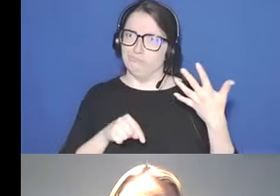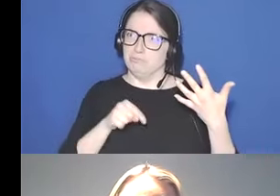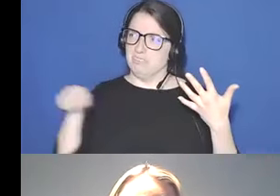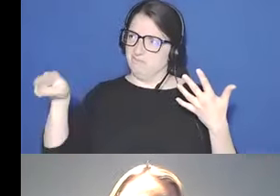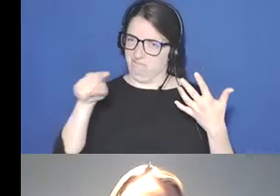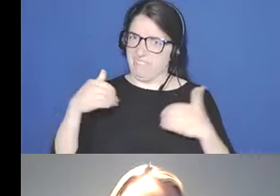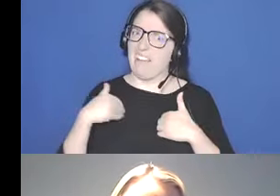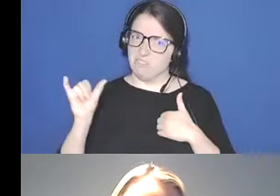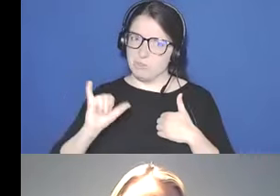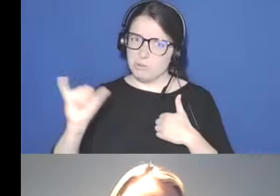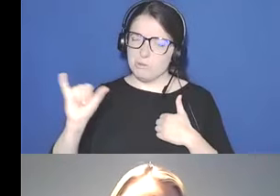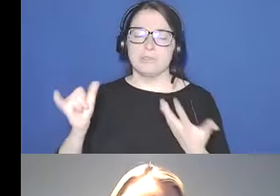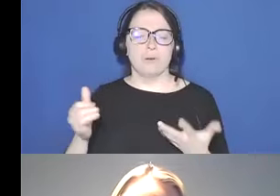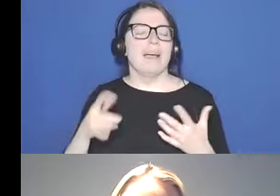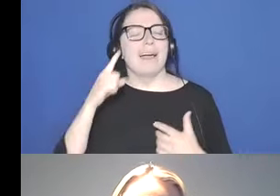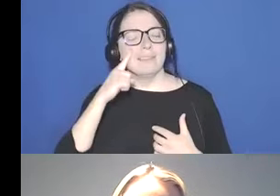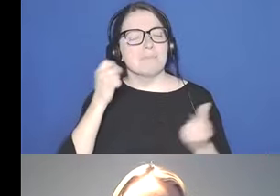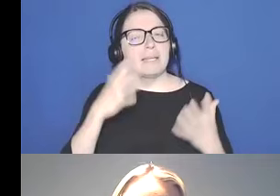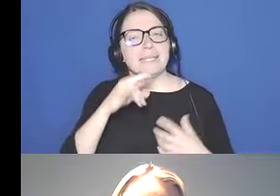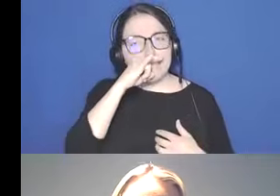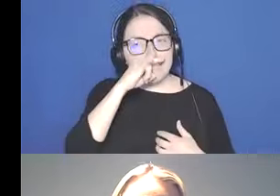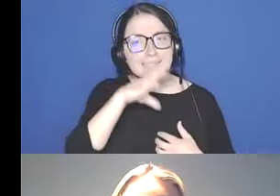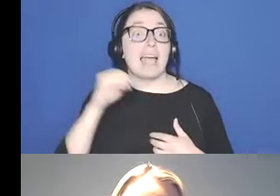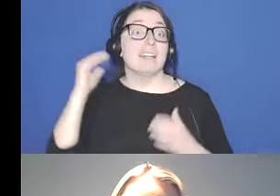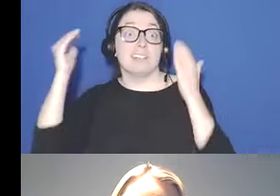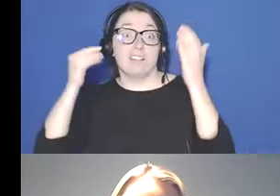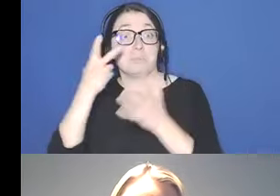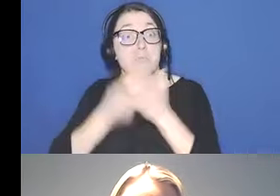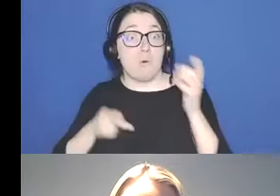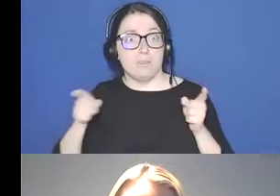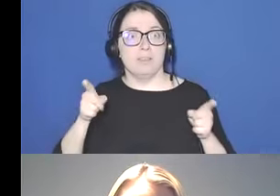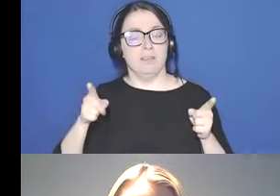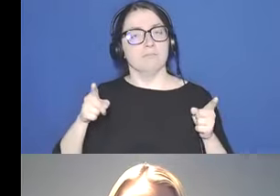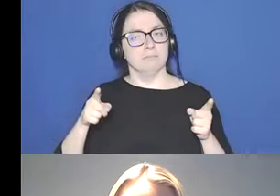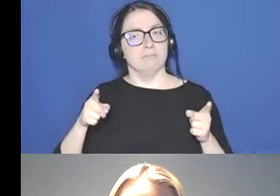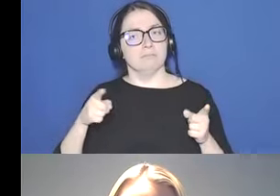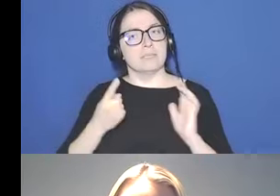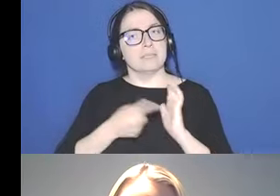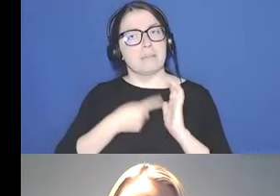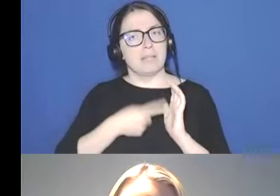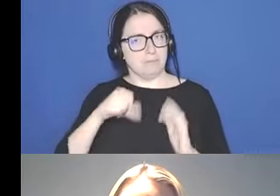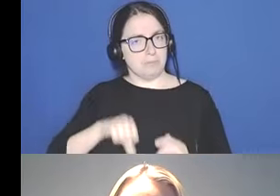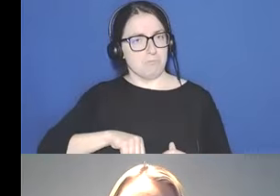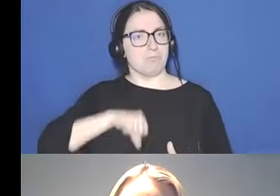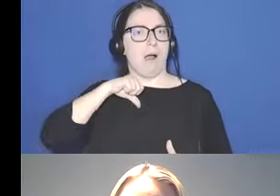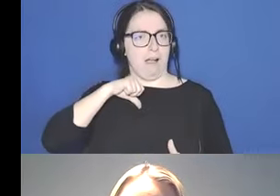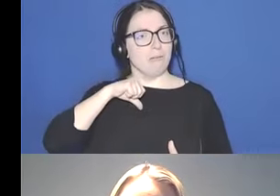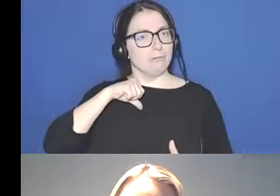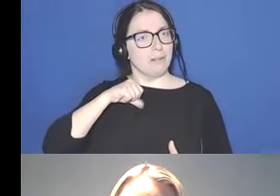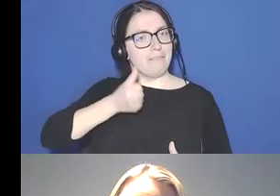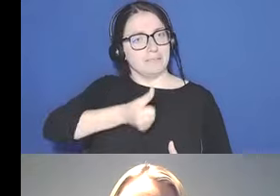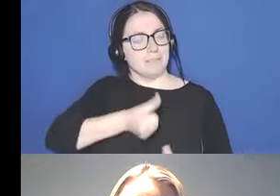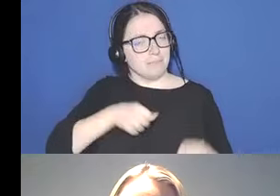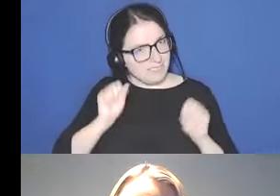of kids and even adults will really start to take pride in their identity as an autistic individual, and that it